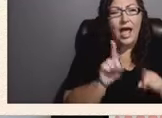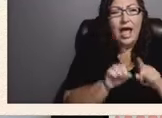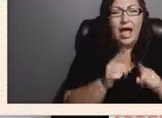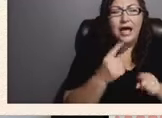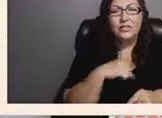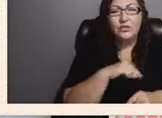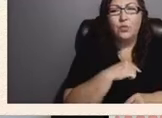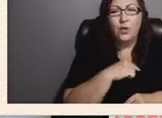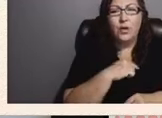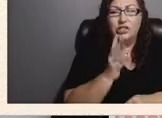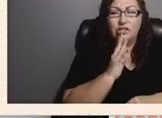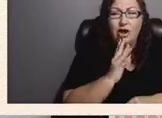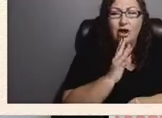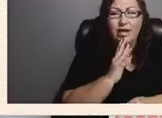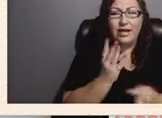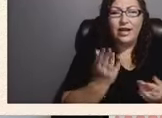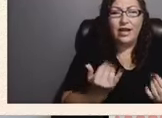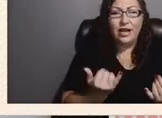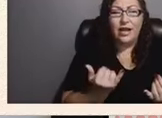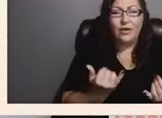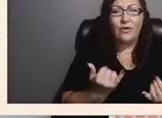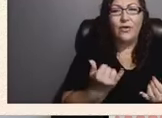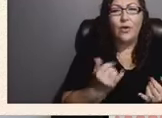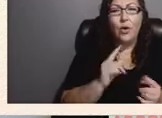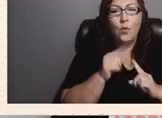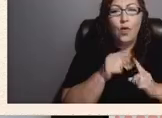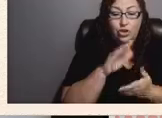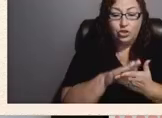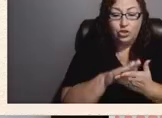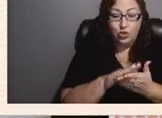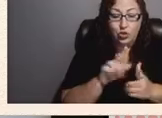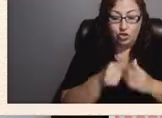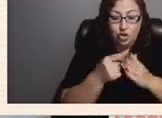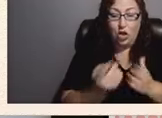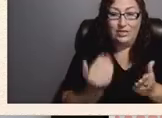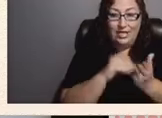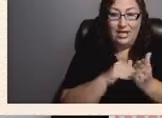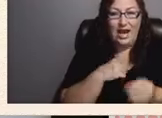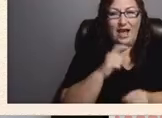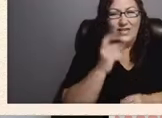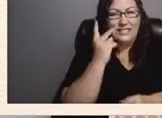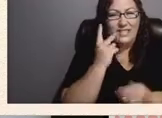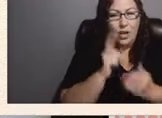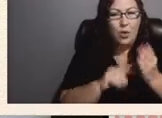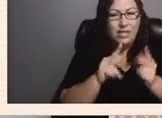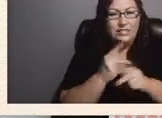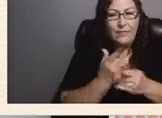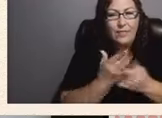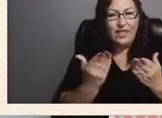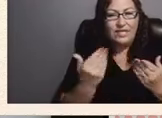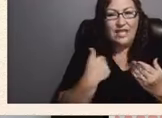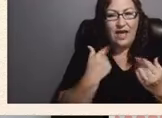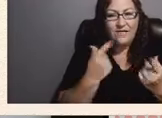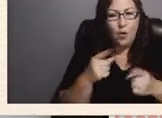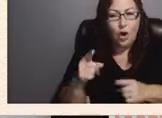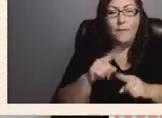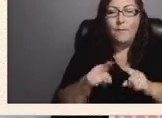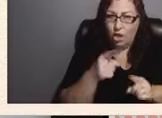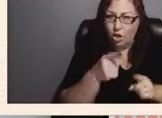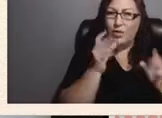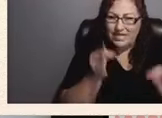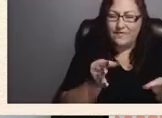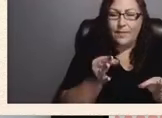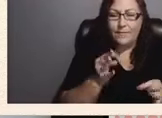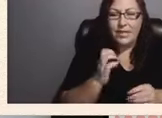we're talking here. When the school year starts up, I got to see what type of things they have going on over there. But you'd definitely be someone, even if it's